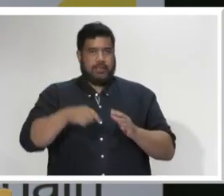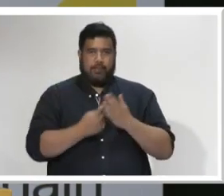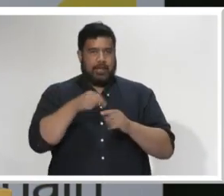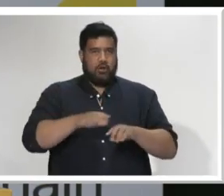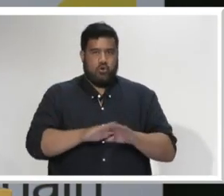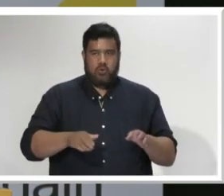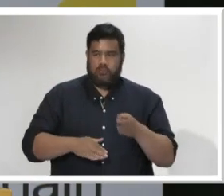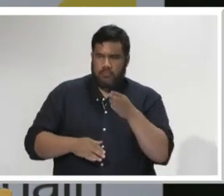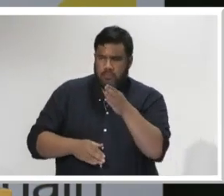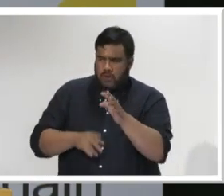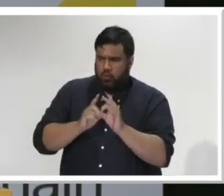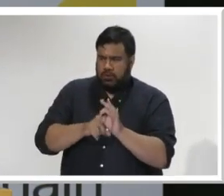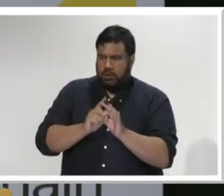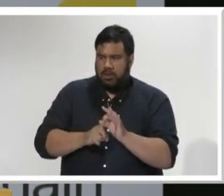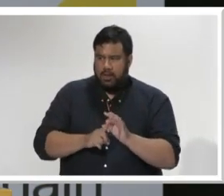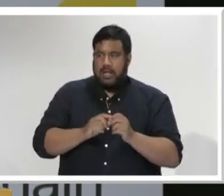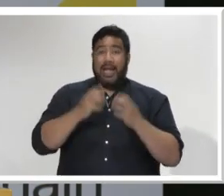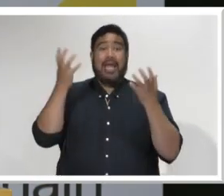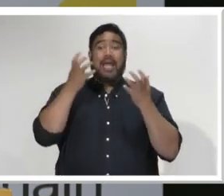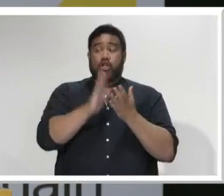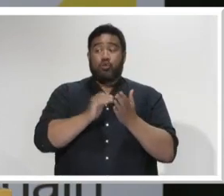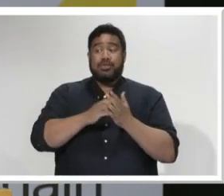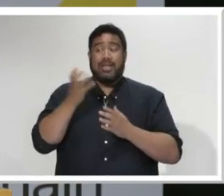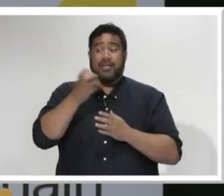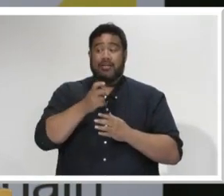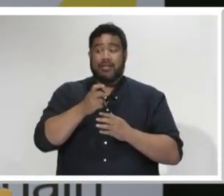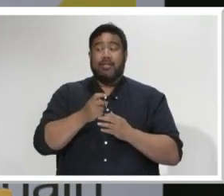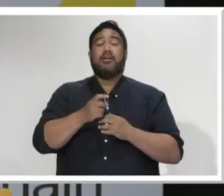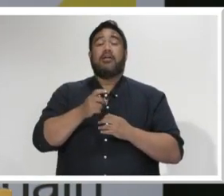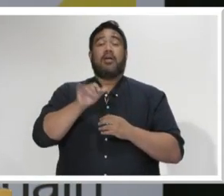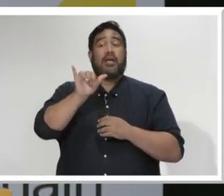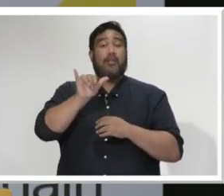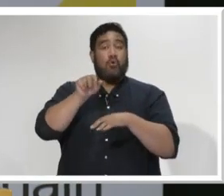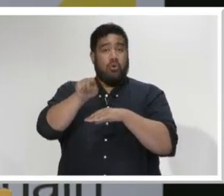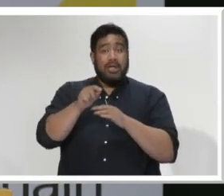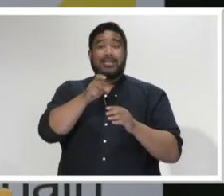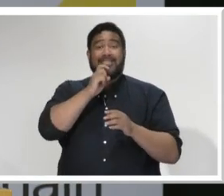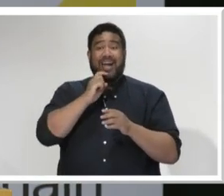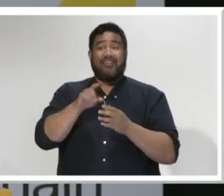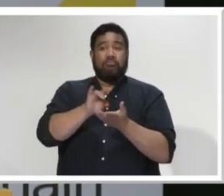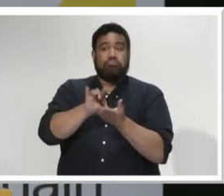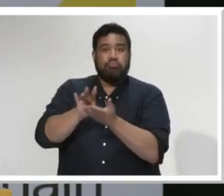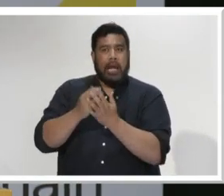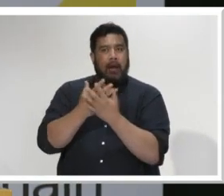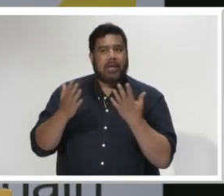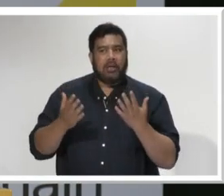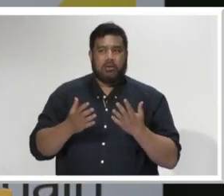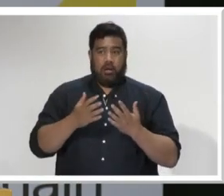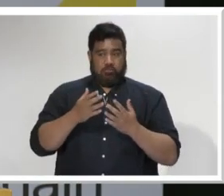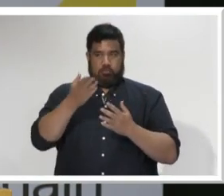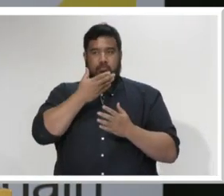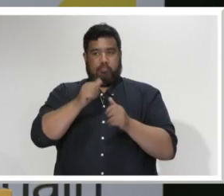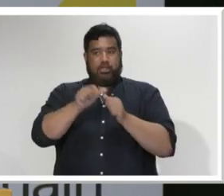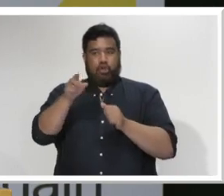COVID-19? I can't confirm the total number, but you might want to ask Air New Zealand that. A couple of follow-up questions on